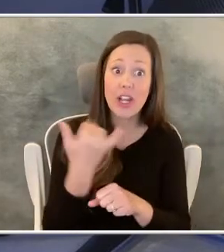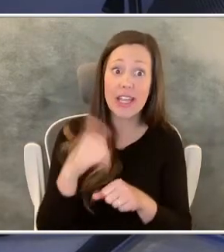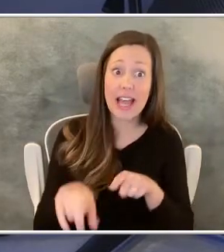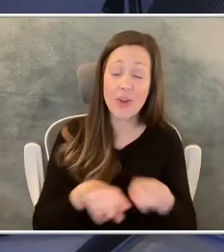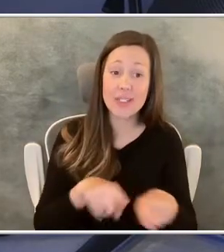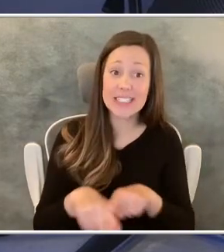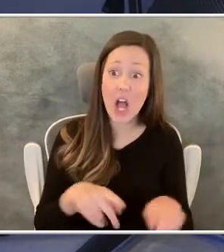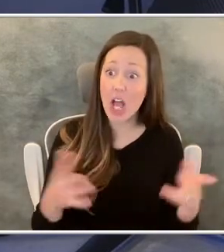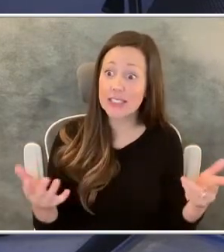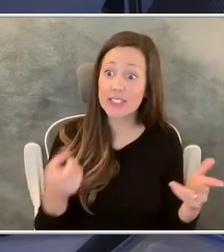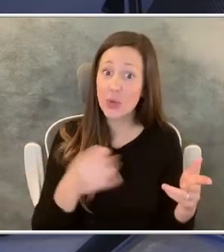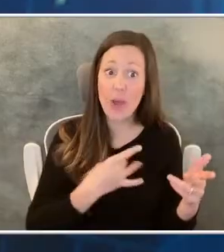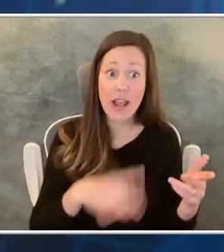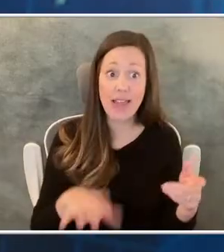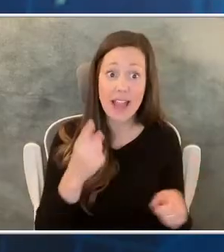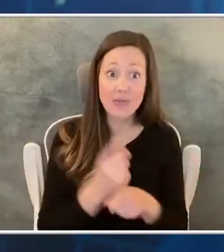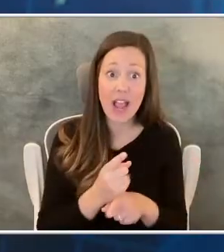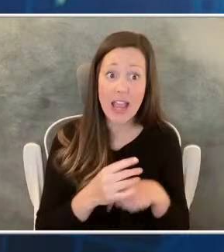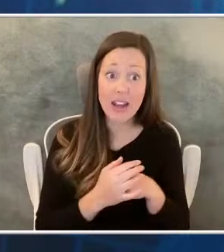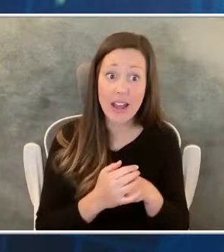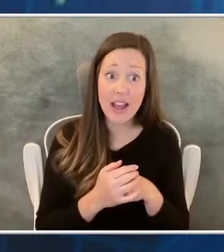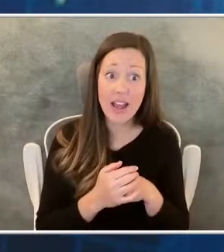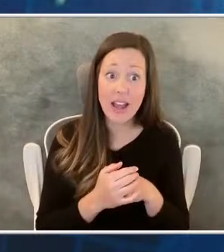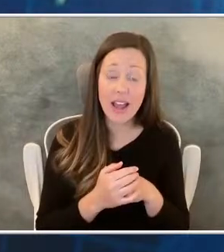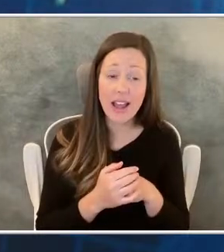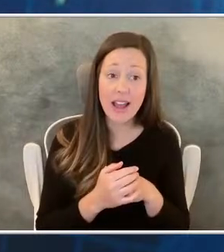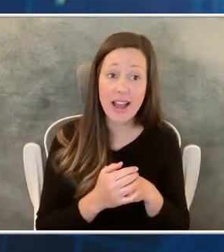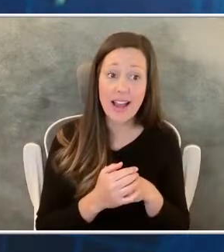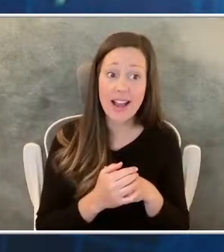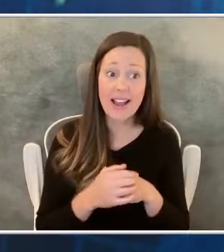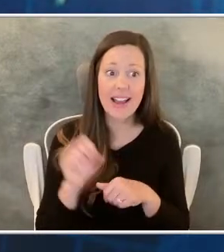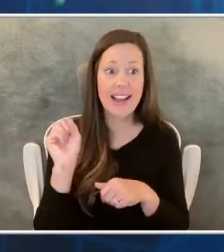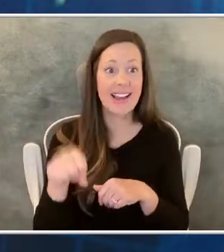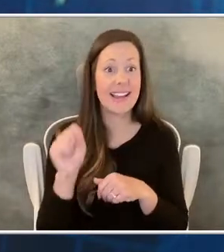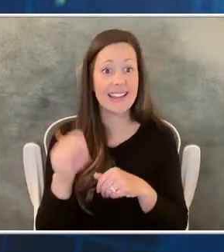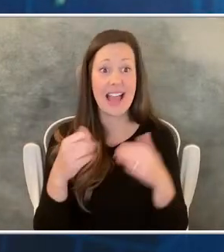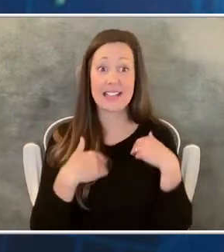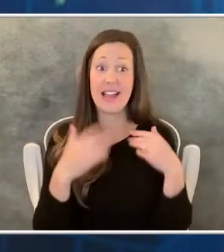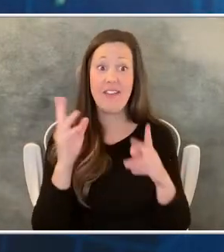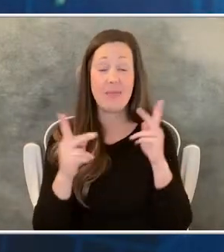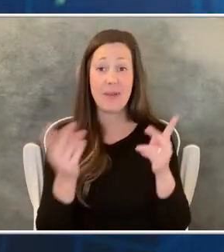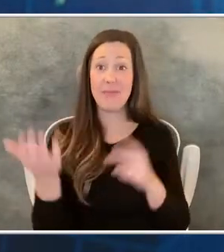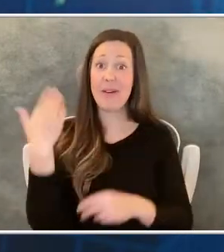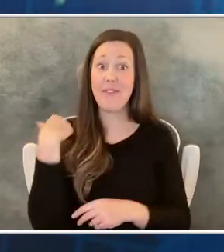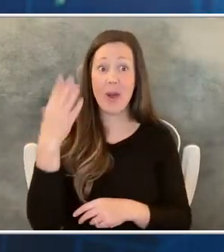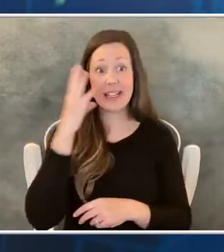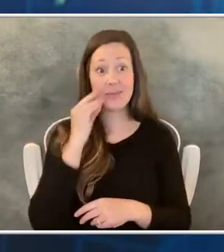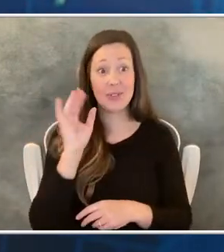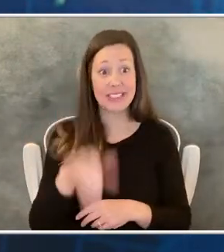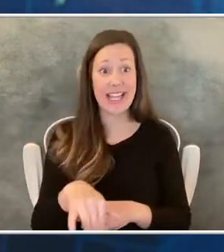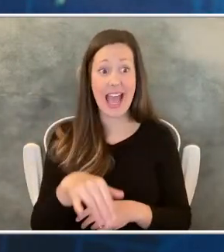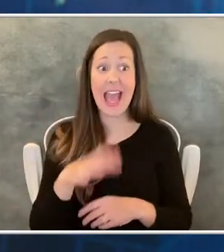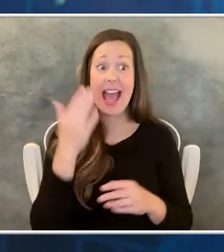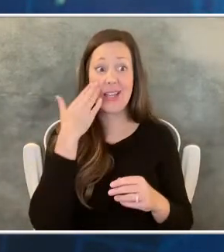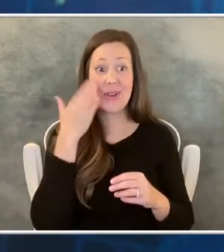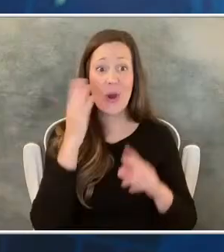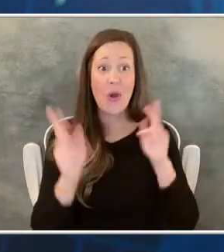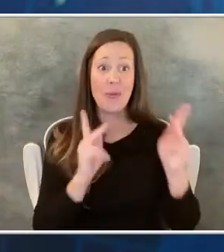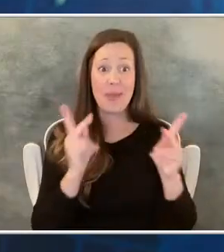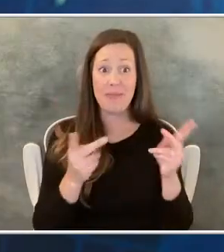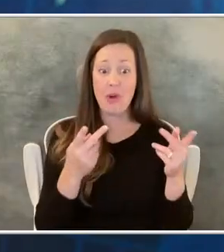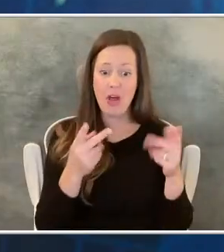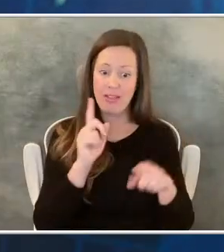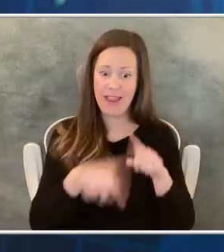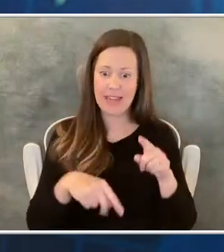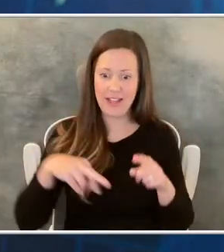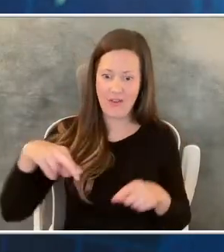and probably was one of the fittest people before coming into this, and suddenly you're told that no, you can't even walk on your own. Right,